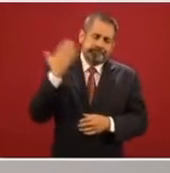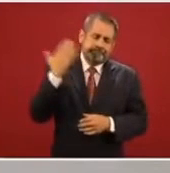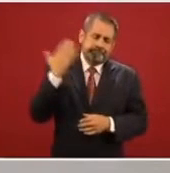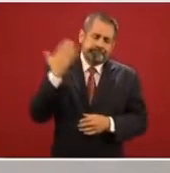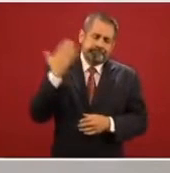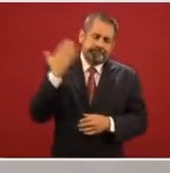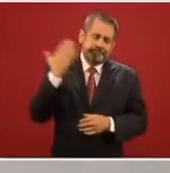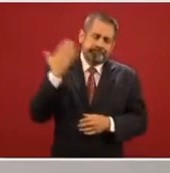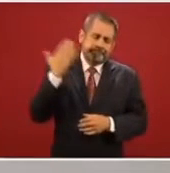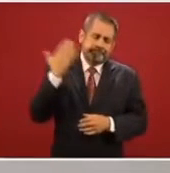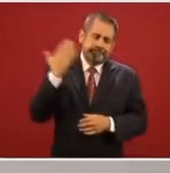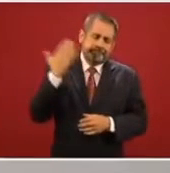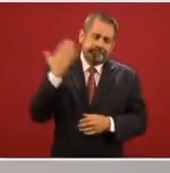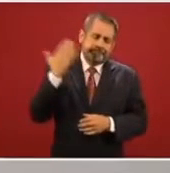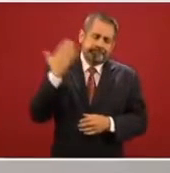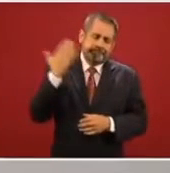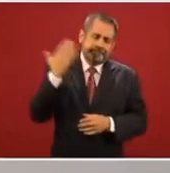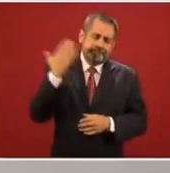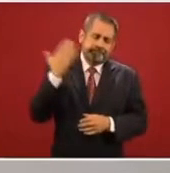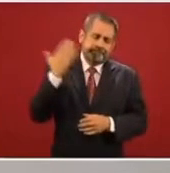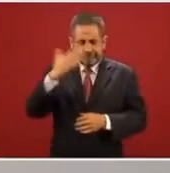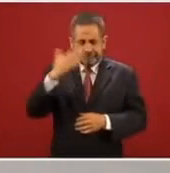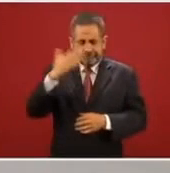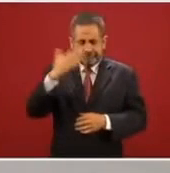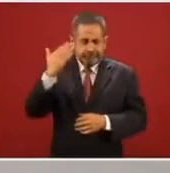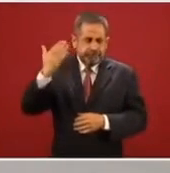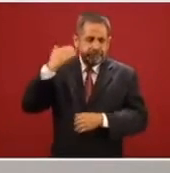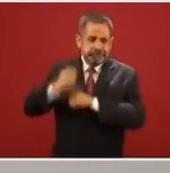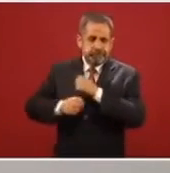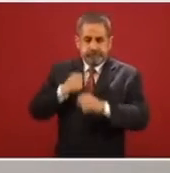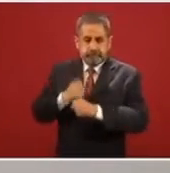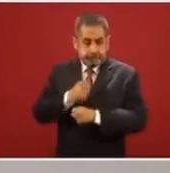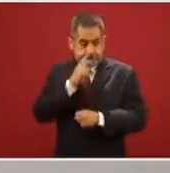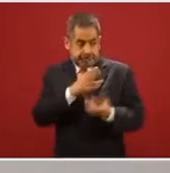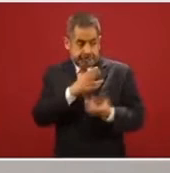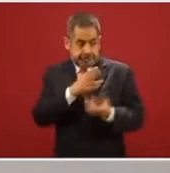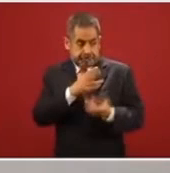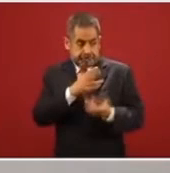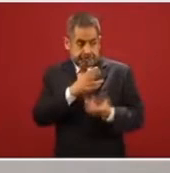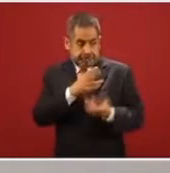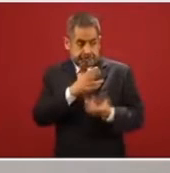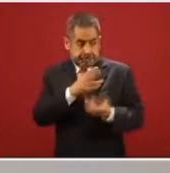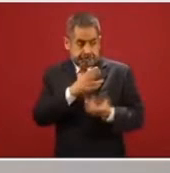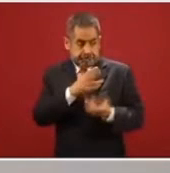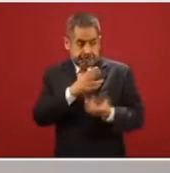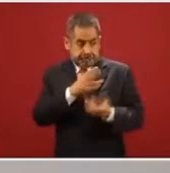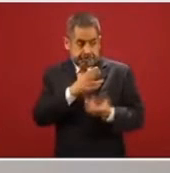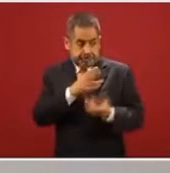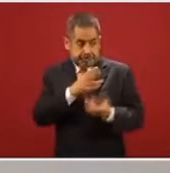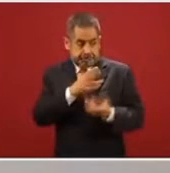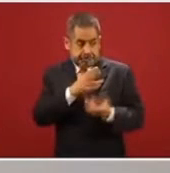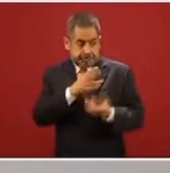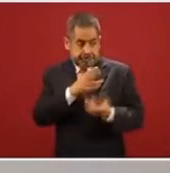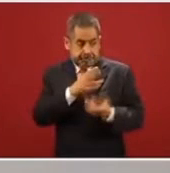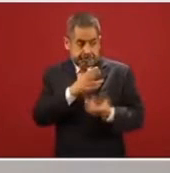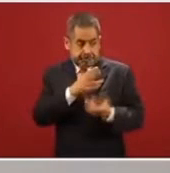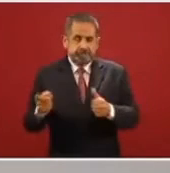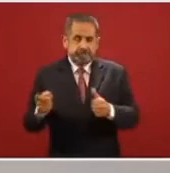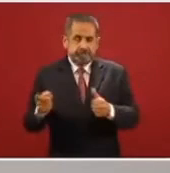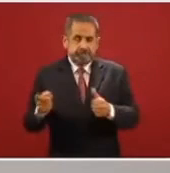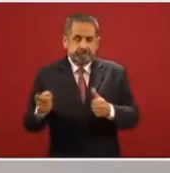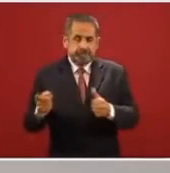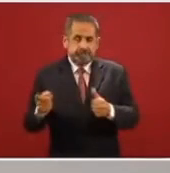años that is well known for many years para tener una respuesta efectiva. in order to have an effective